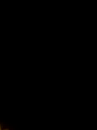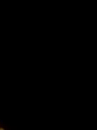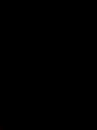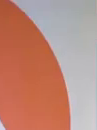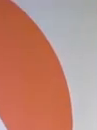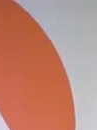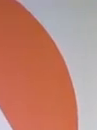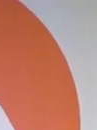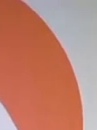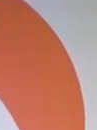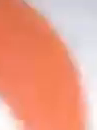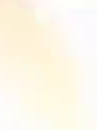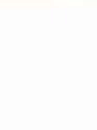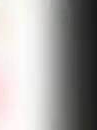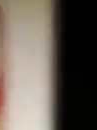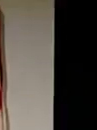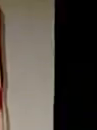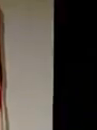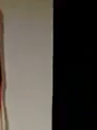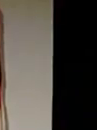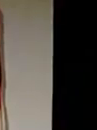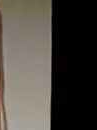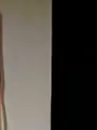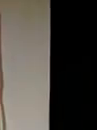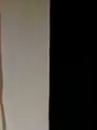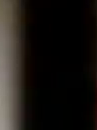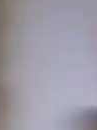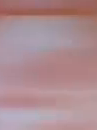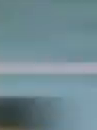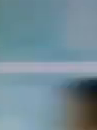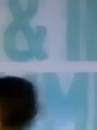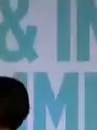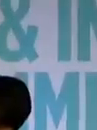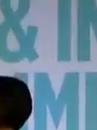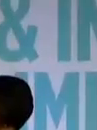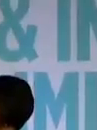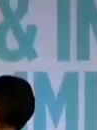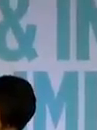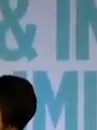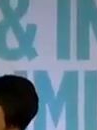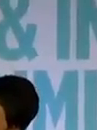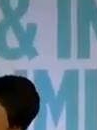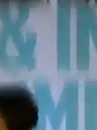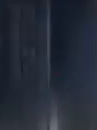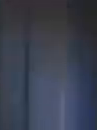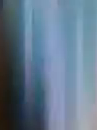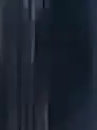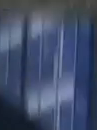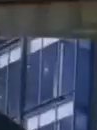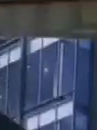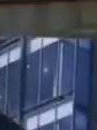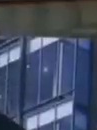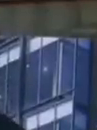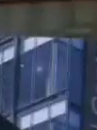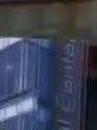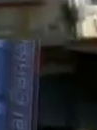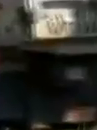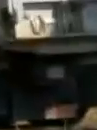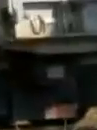Honorable Mayor of the District of Columbia, Mama Muriel Bowser.